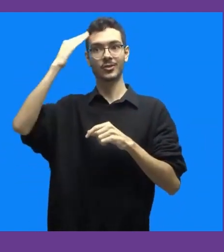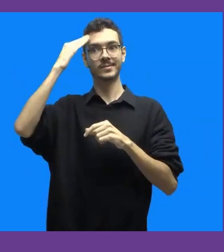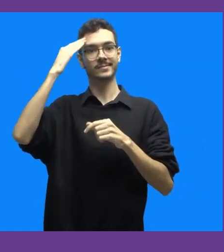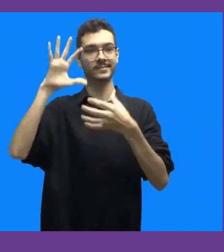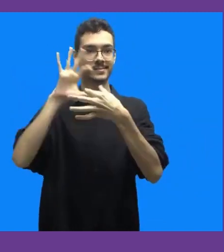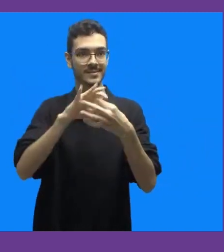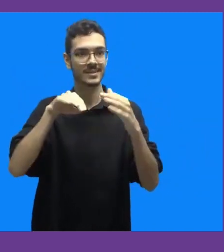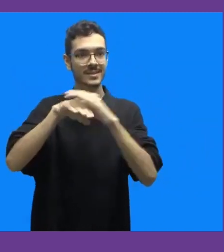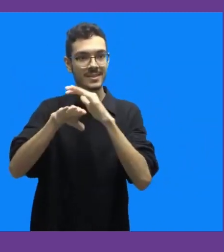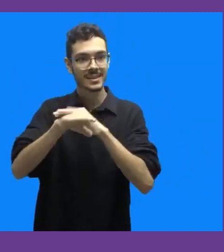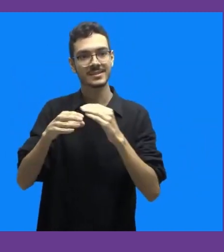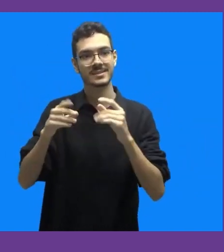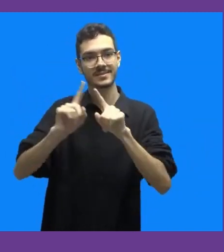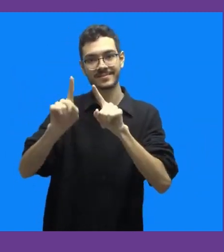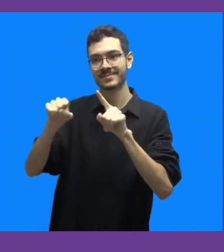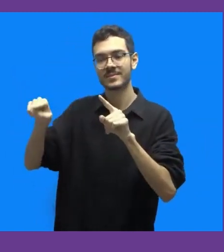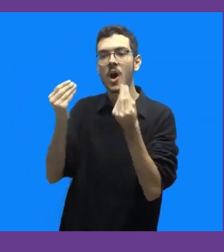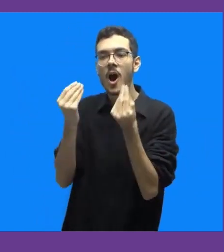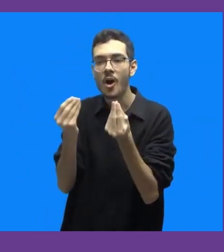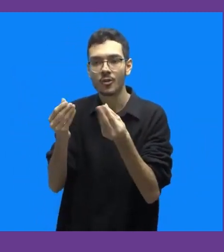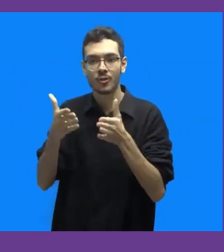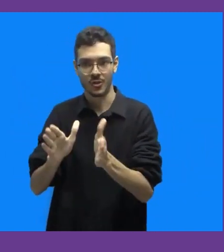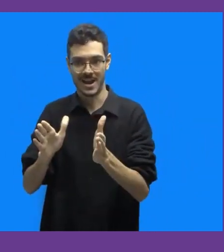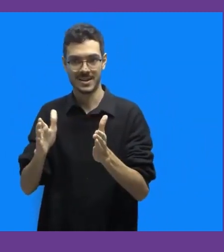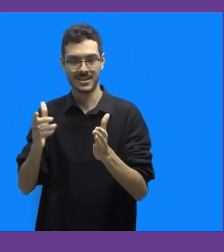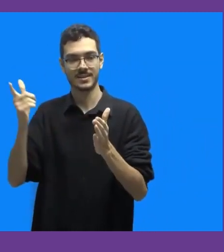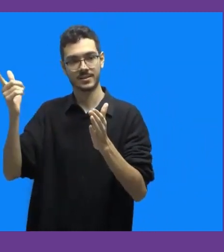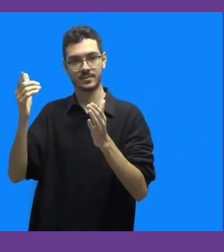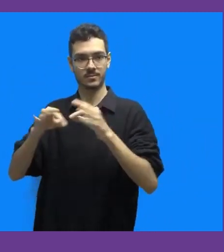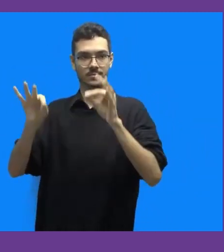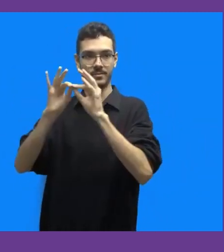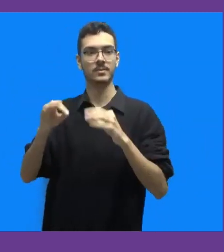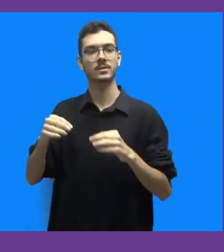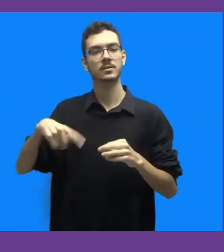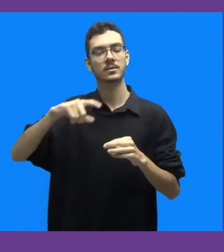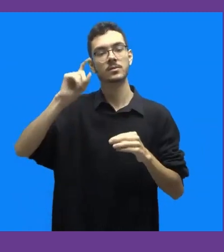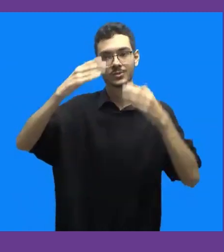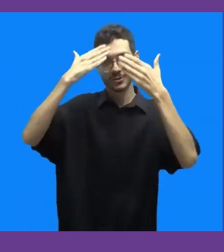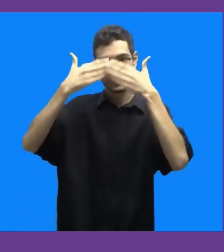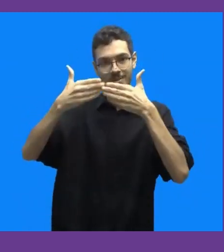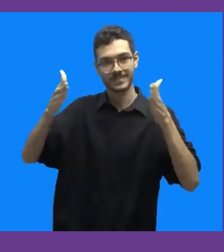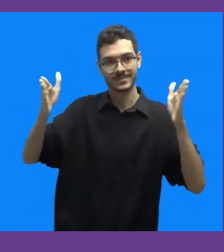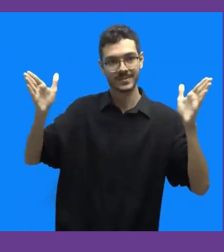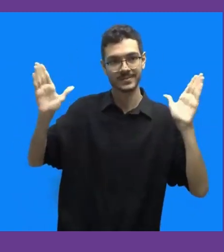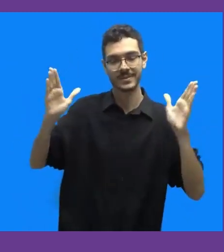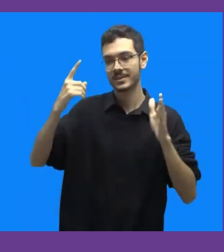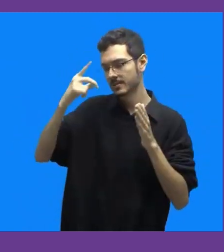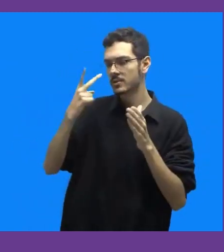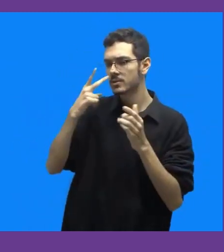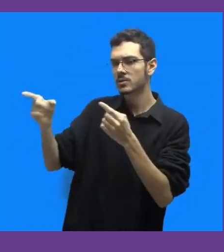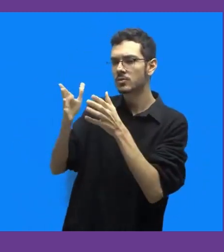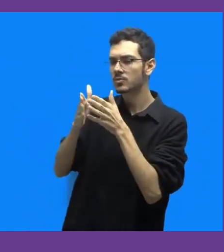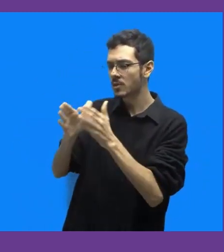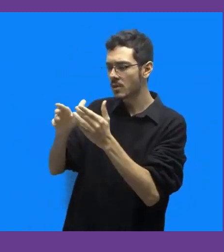was many years ago, that disability steering group no longer exists. It progressed into an equality steering group, and now it's gone into an EDI, and it's